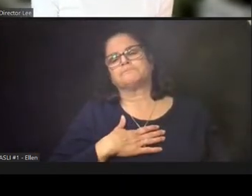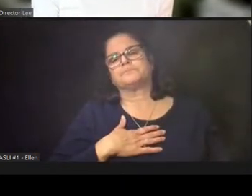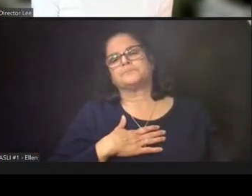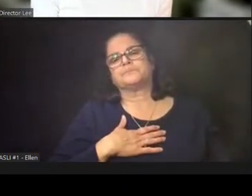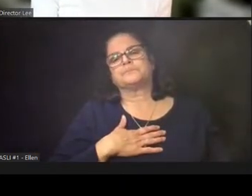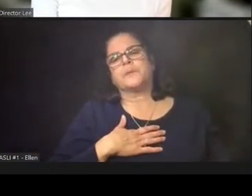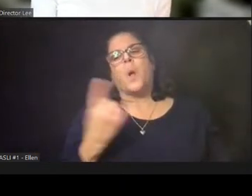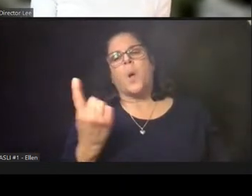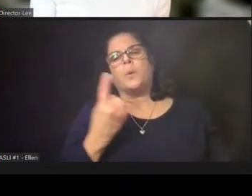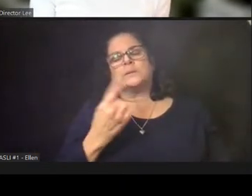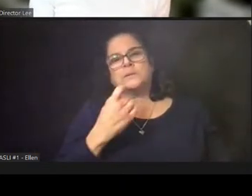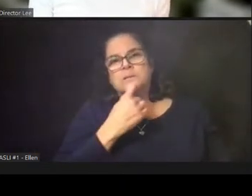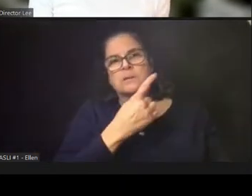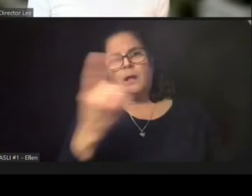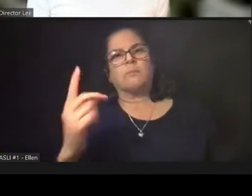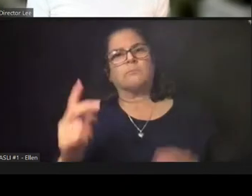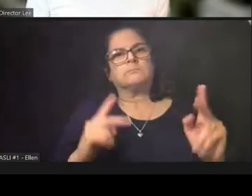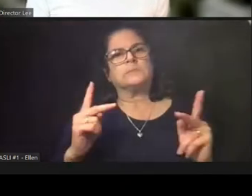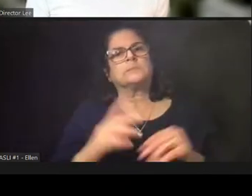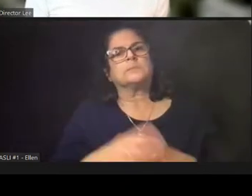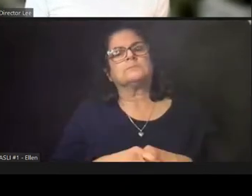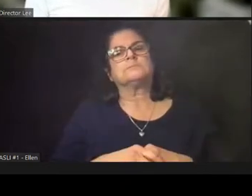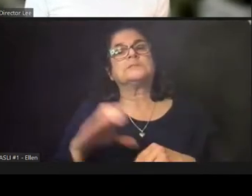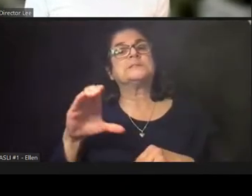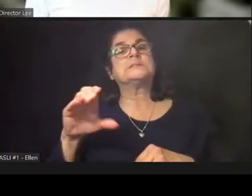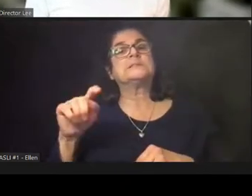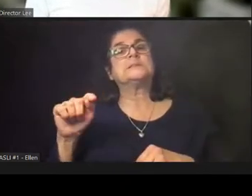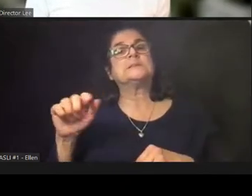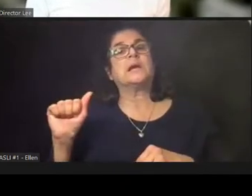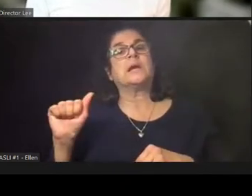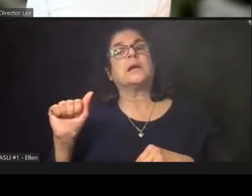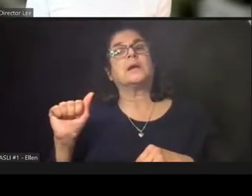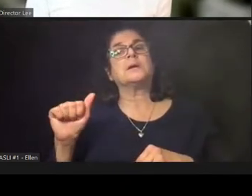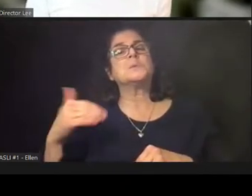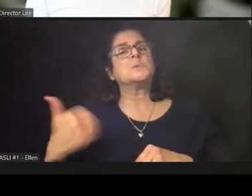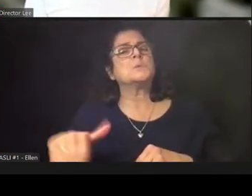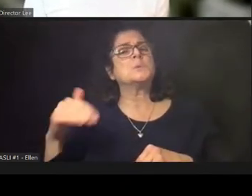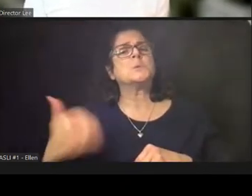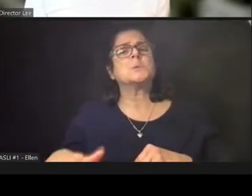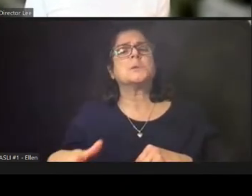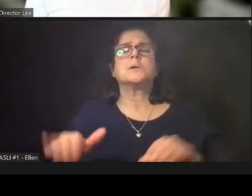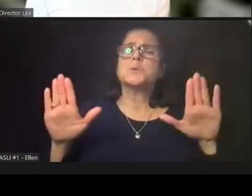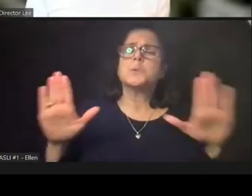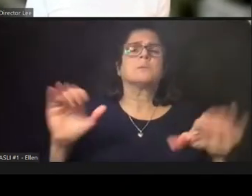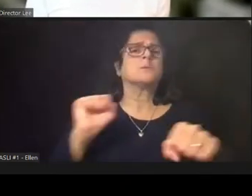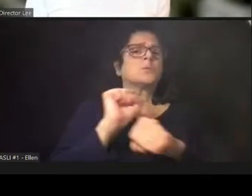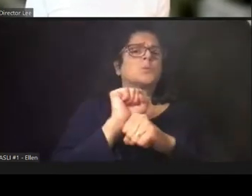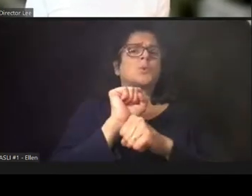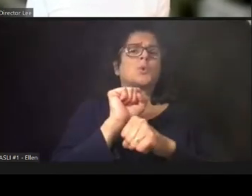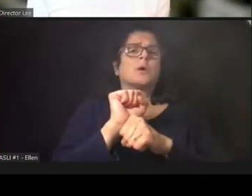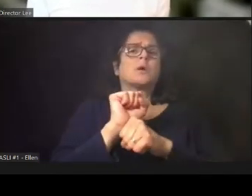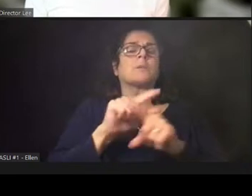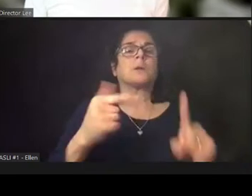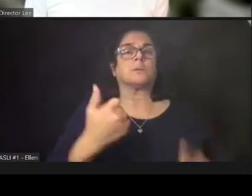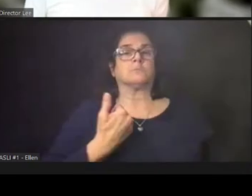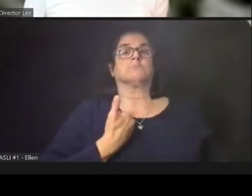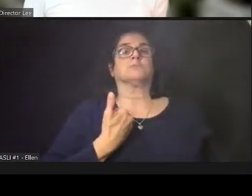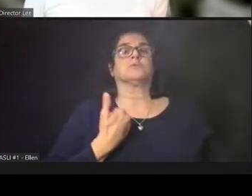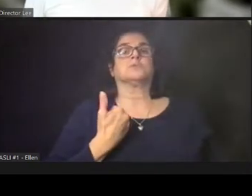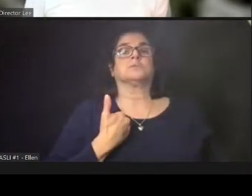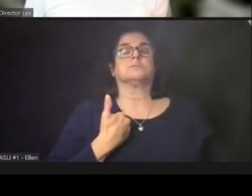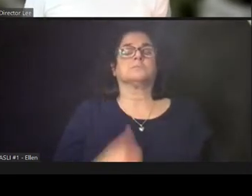always tell everybody, the CTA does such incredible work. On a personal level, I